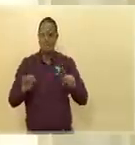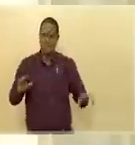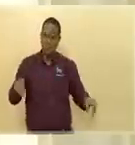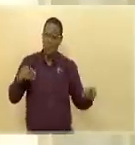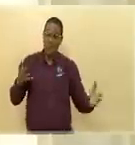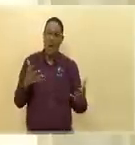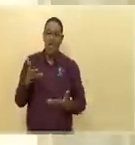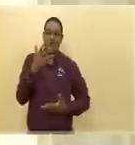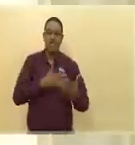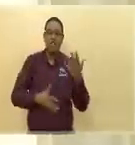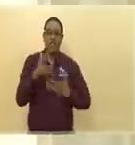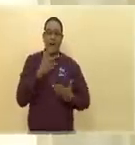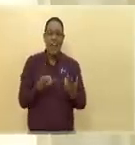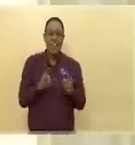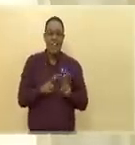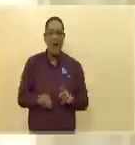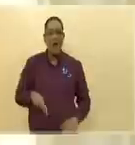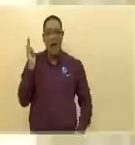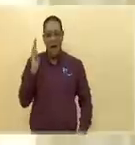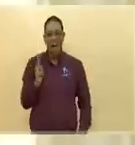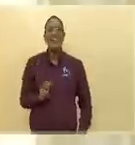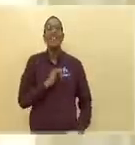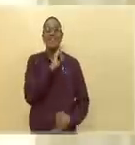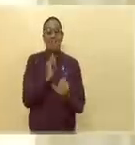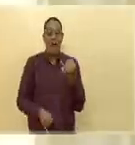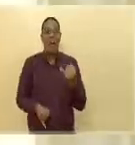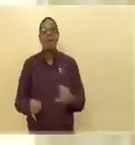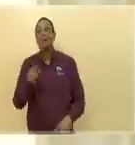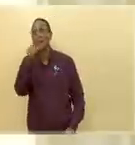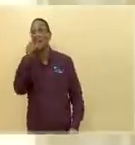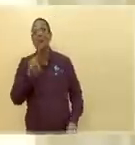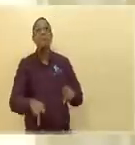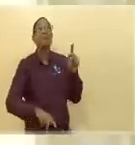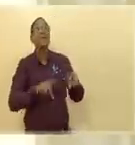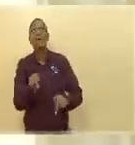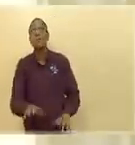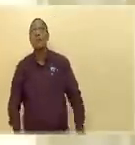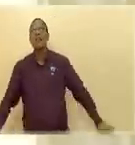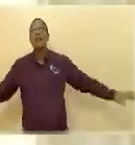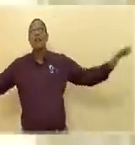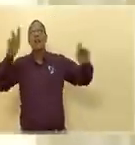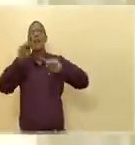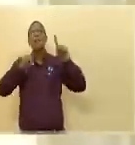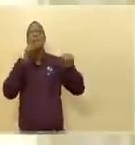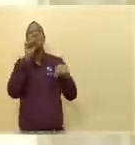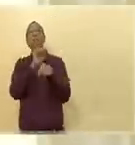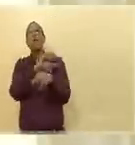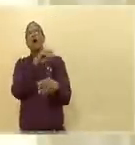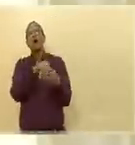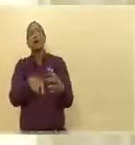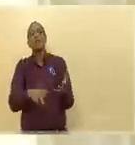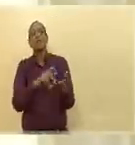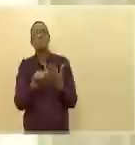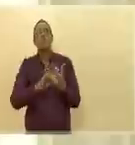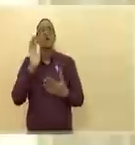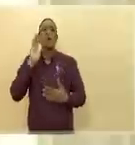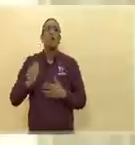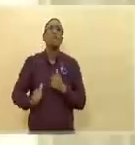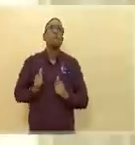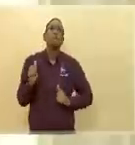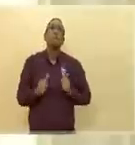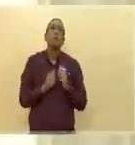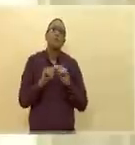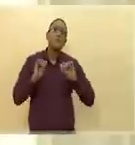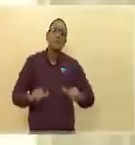value. Finally, our people, the people who will be working on this project, will execute with the